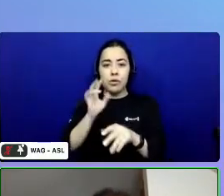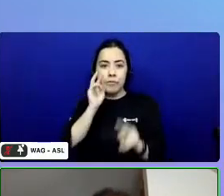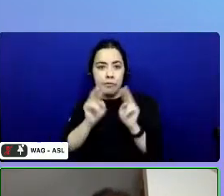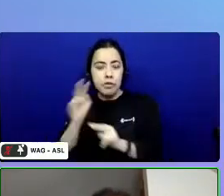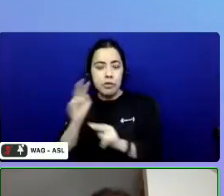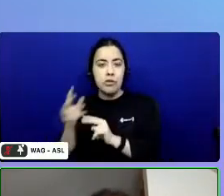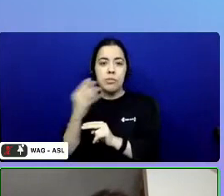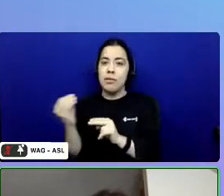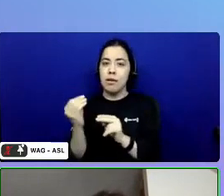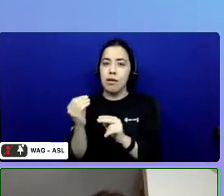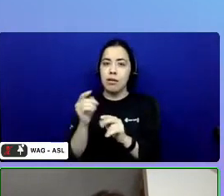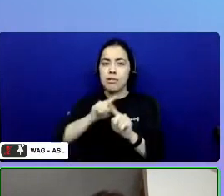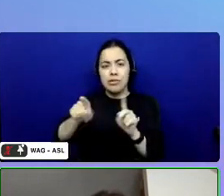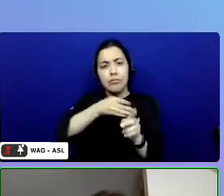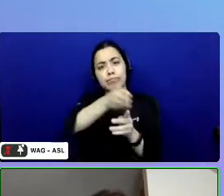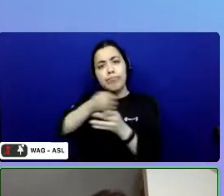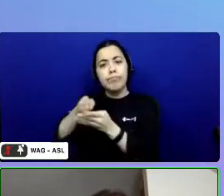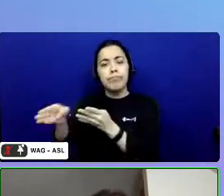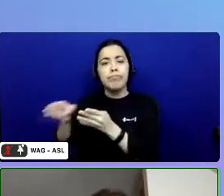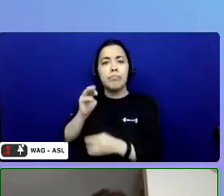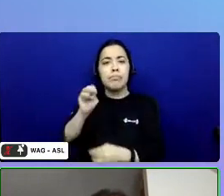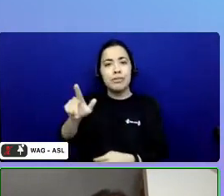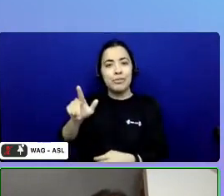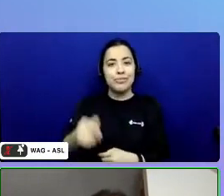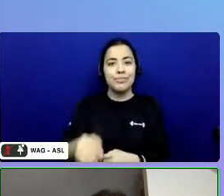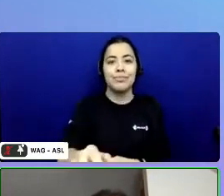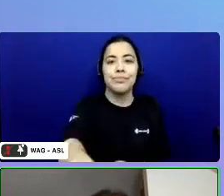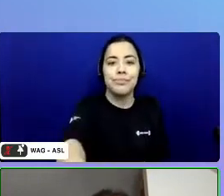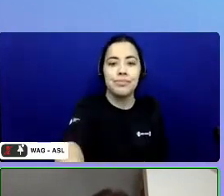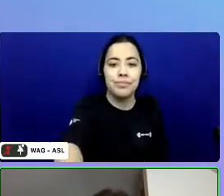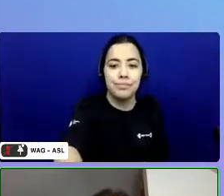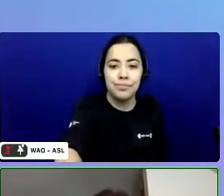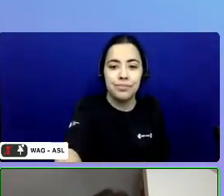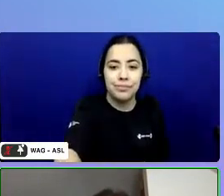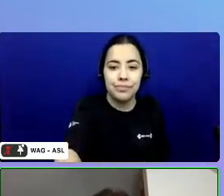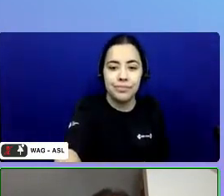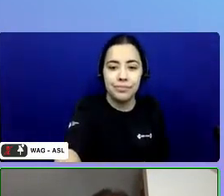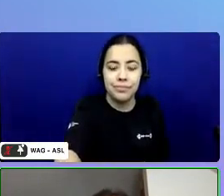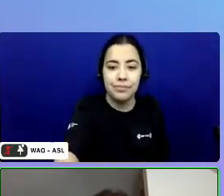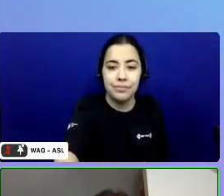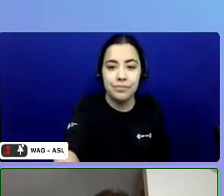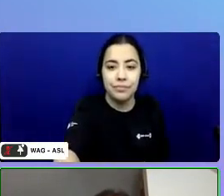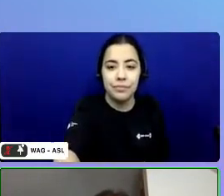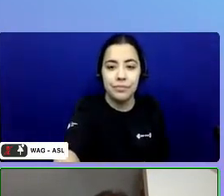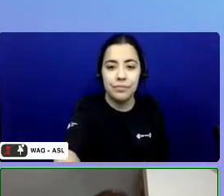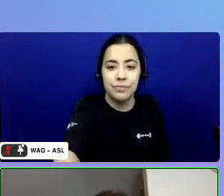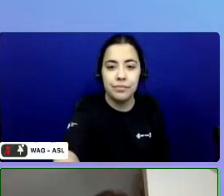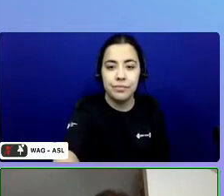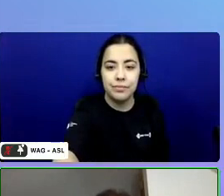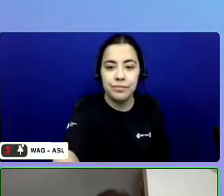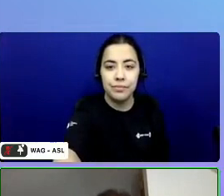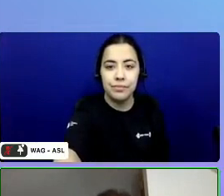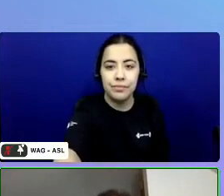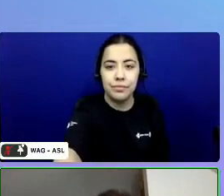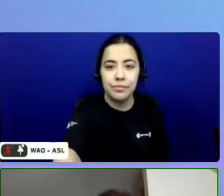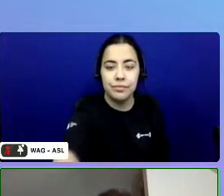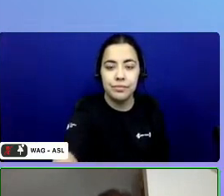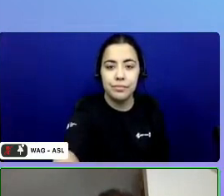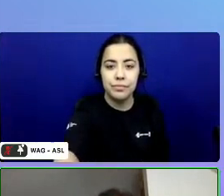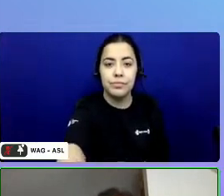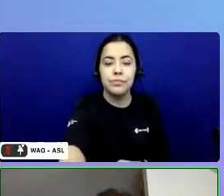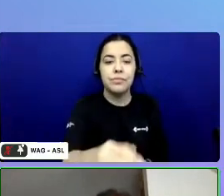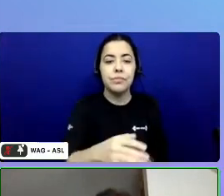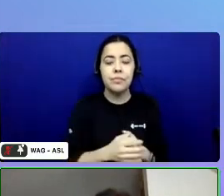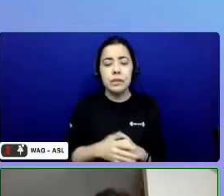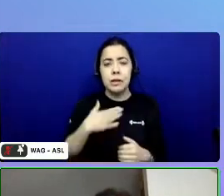in machine learning. And these, in my mind, are owed to several different things. Well, first of all, with more time, we've had a lot more time